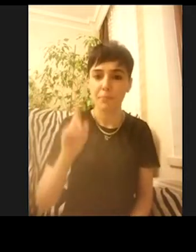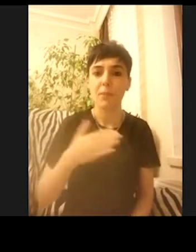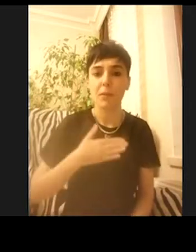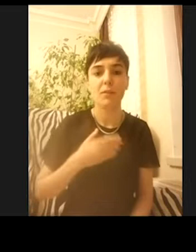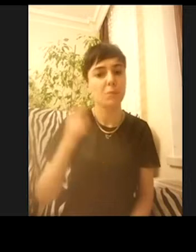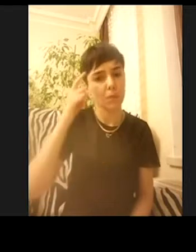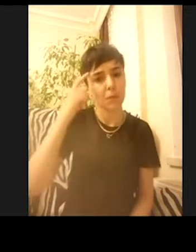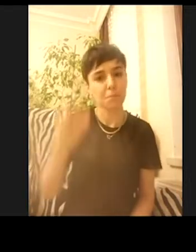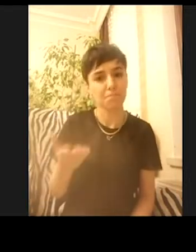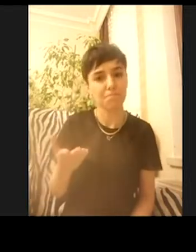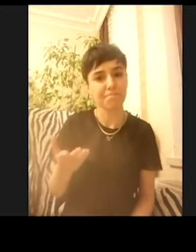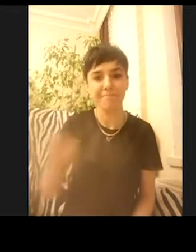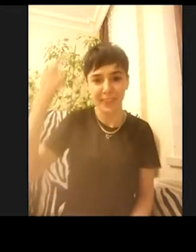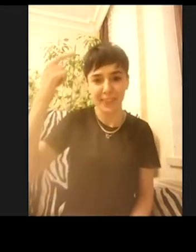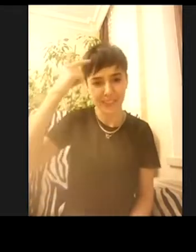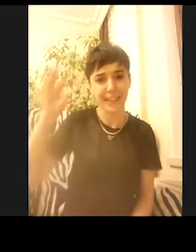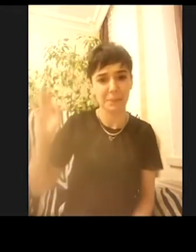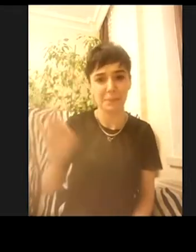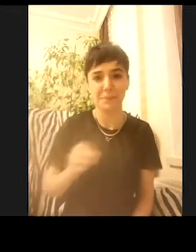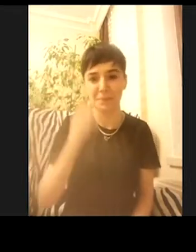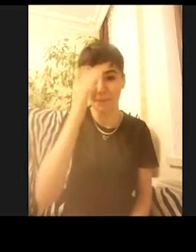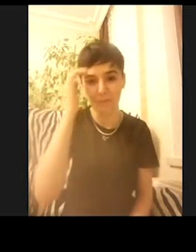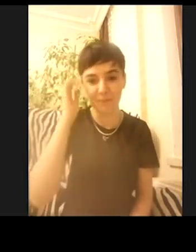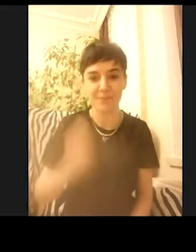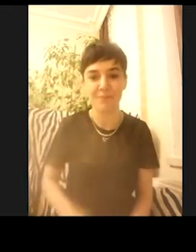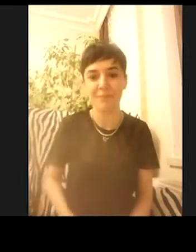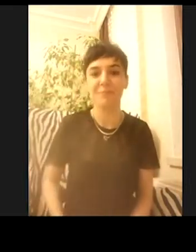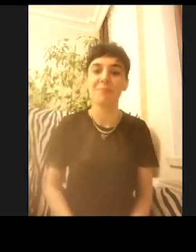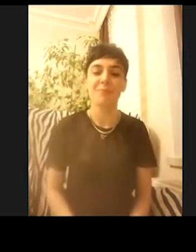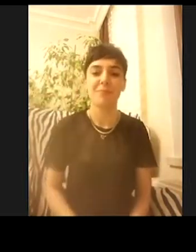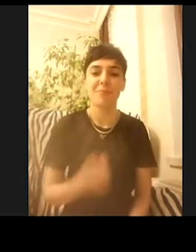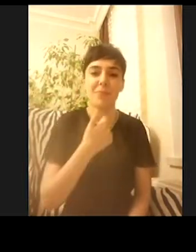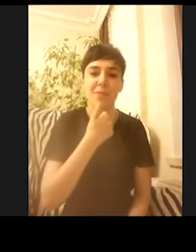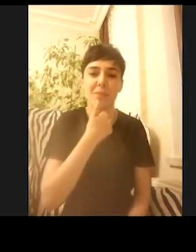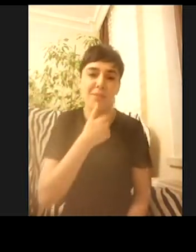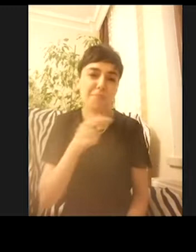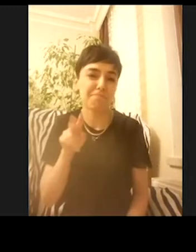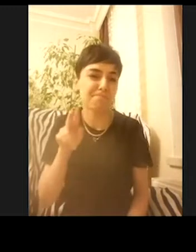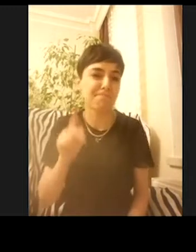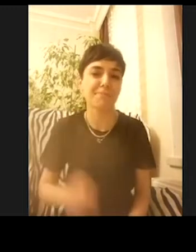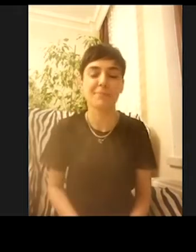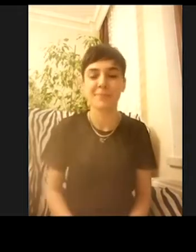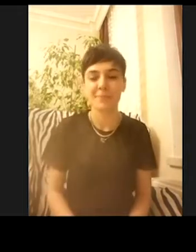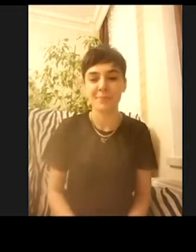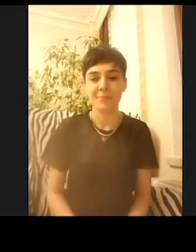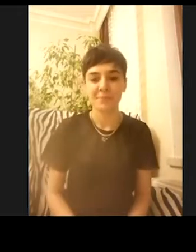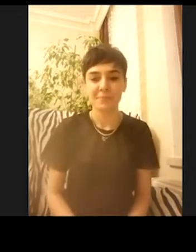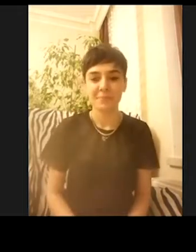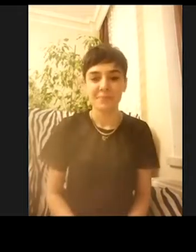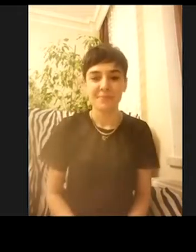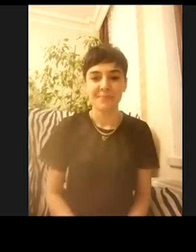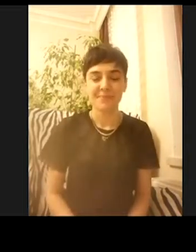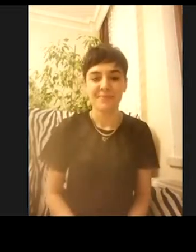butch bitch today. We can call bitch or queen. I prefer both. And I have kids,